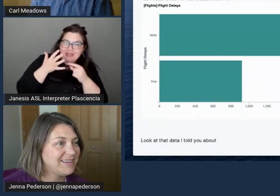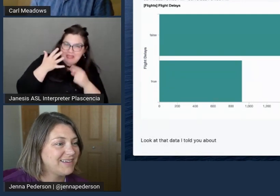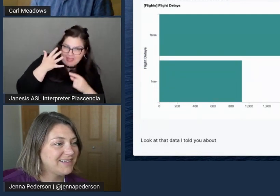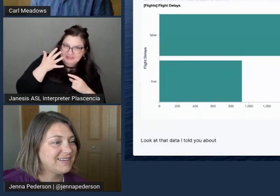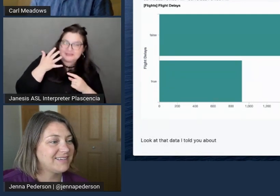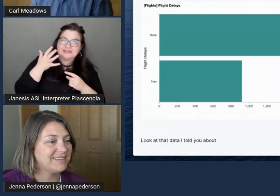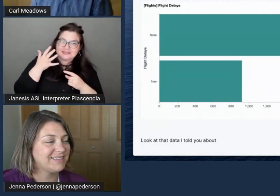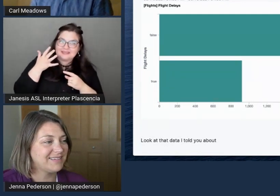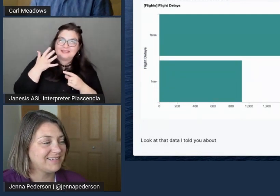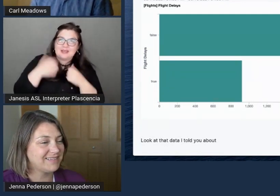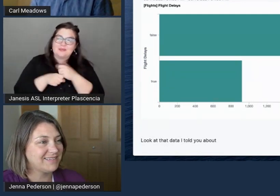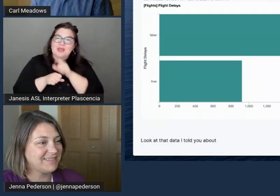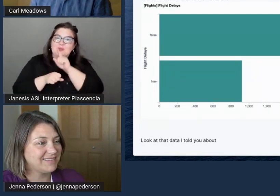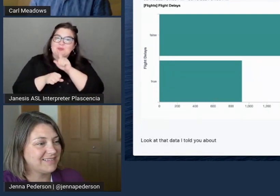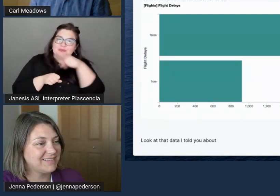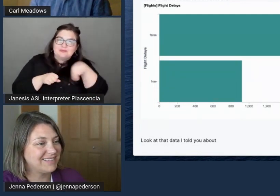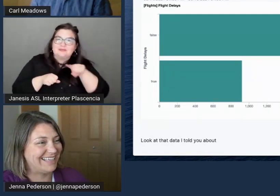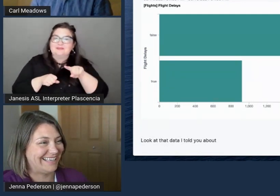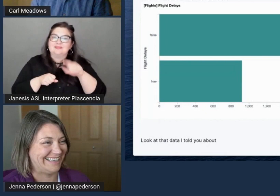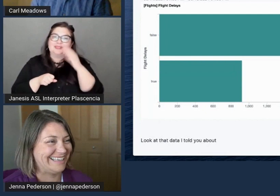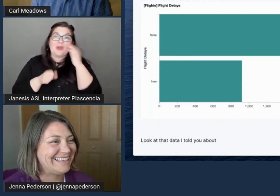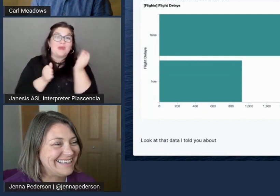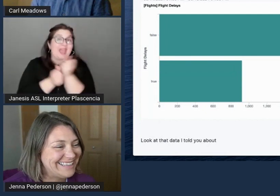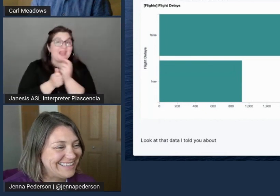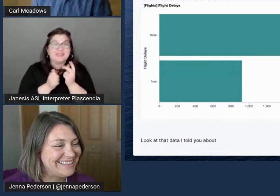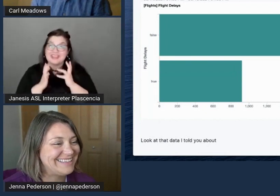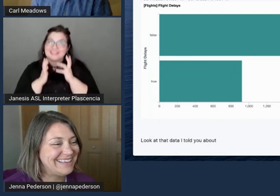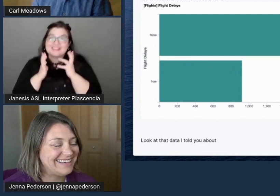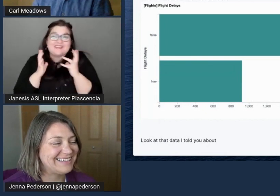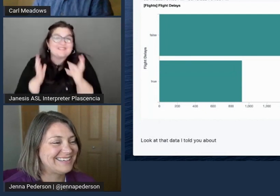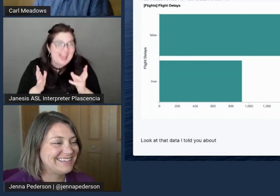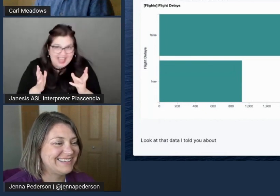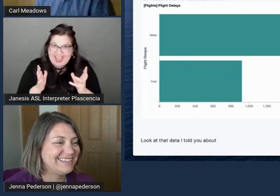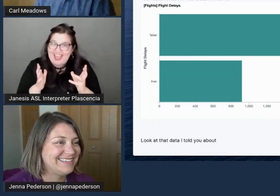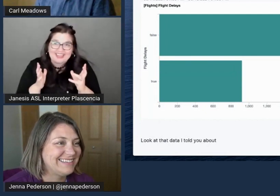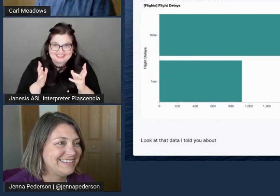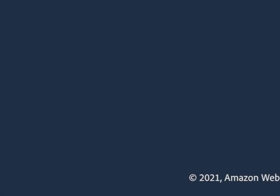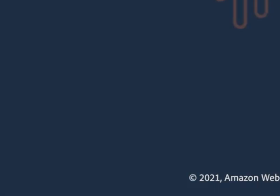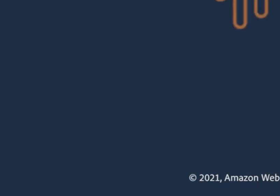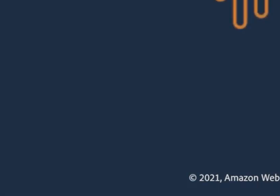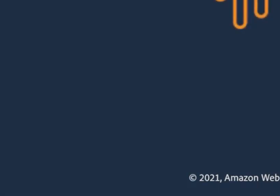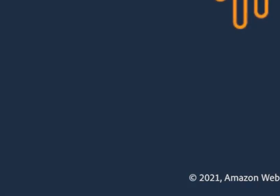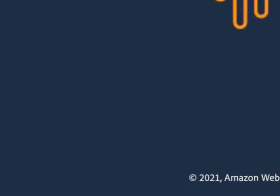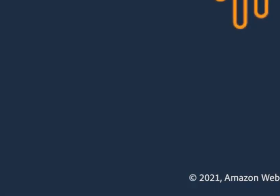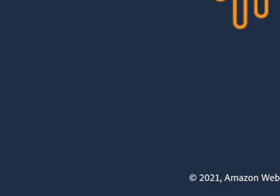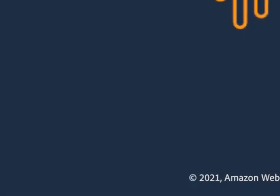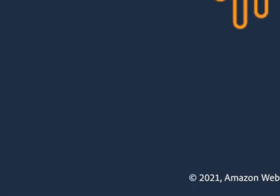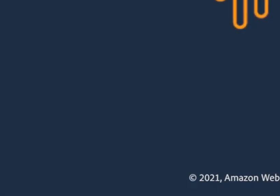folks knew that everything was fine. It has a new name. All your Elasticsearch is still loved.